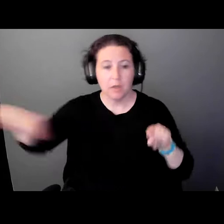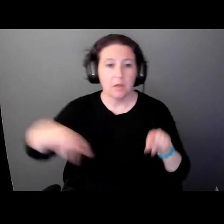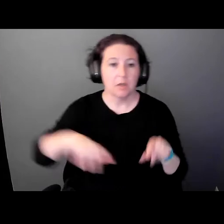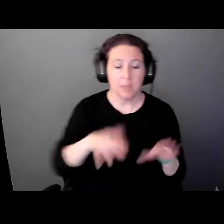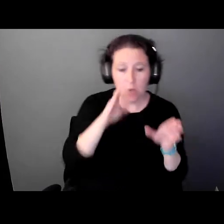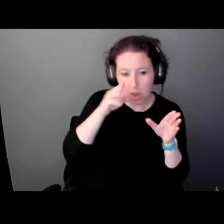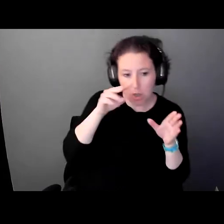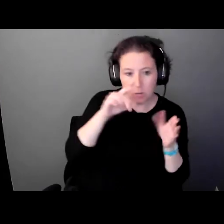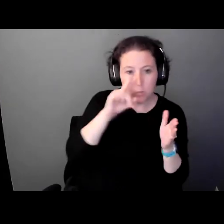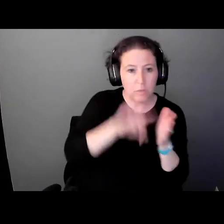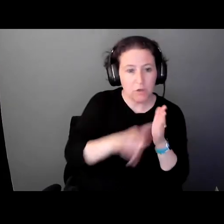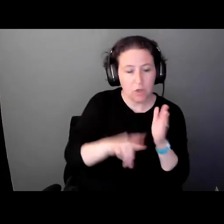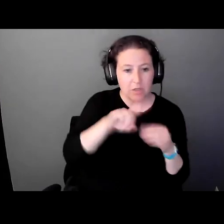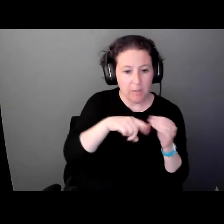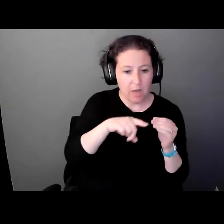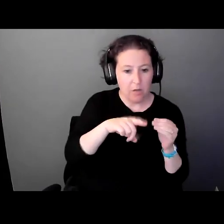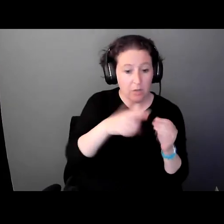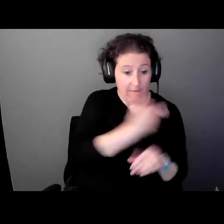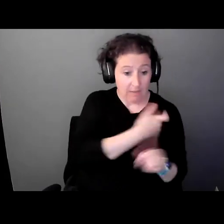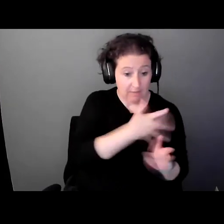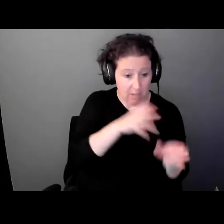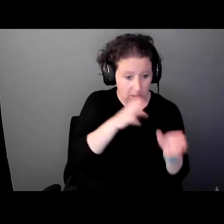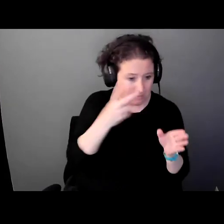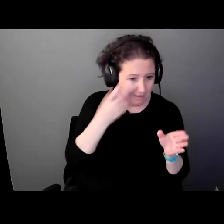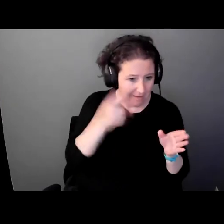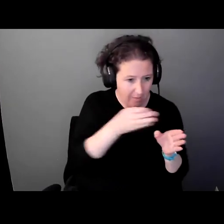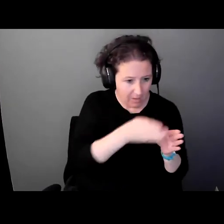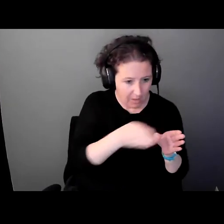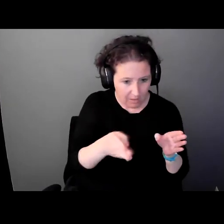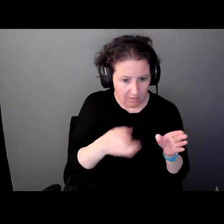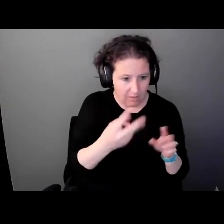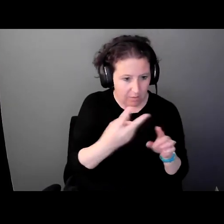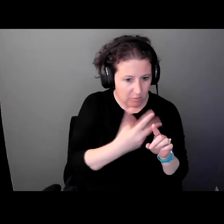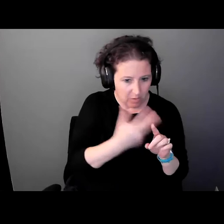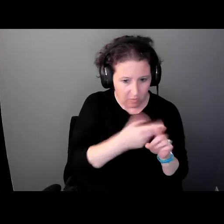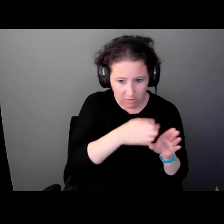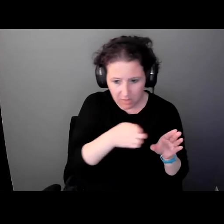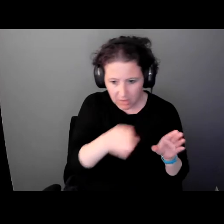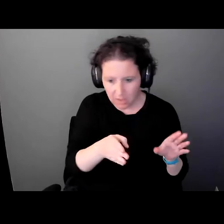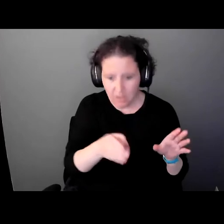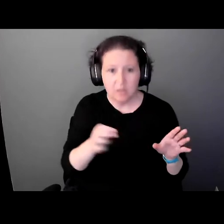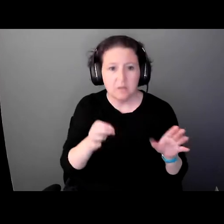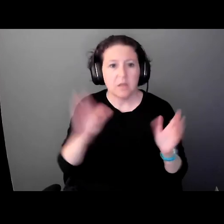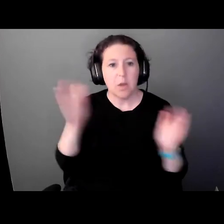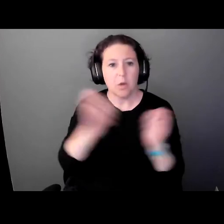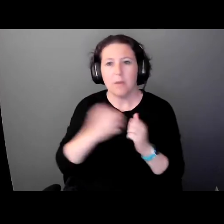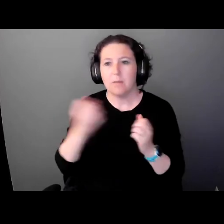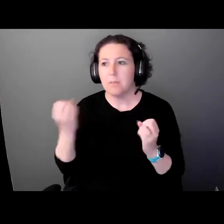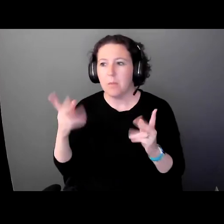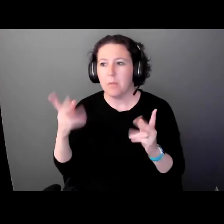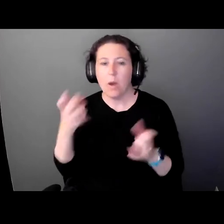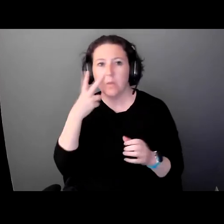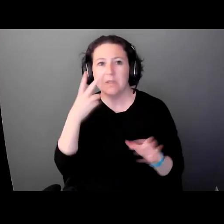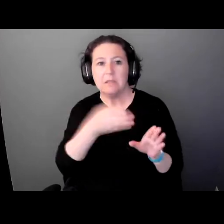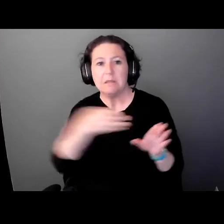effects, but can you kind of describe what you see with vaccines and how you learn so much from this early time frame?